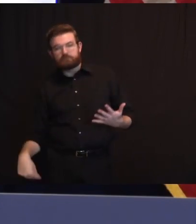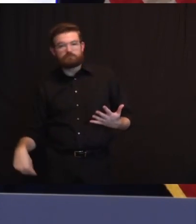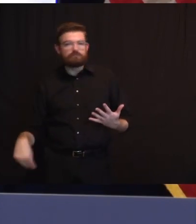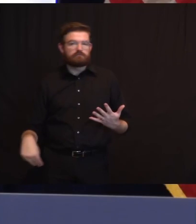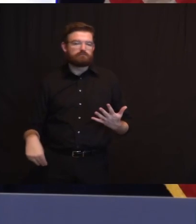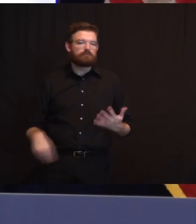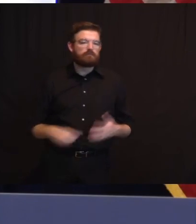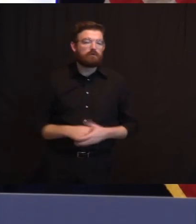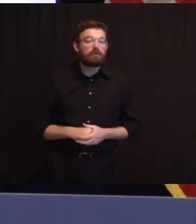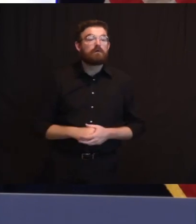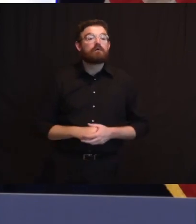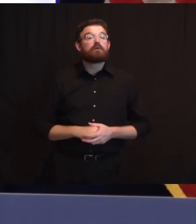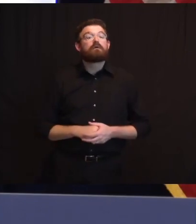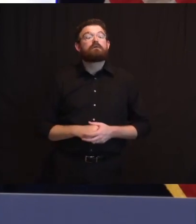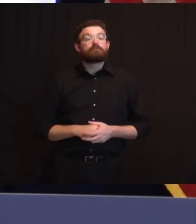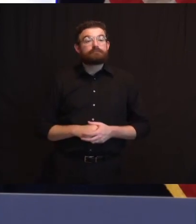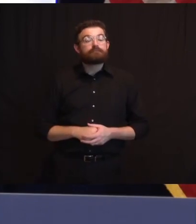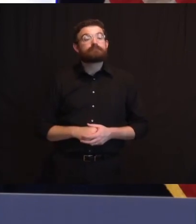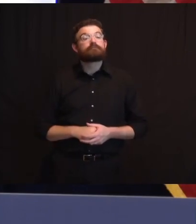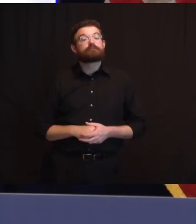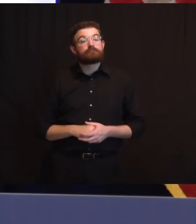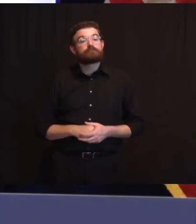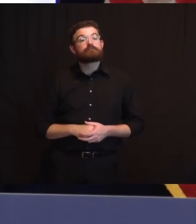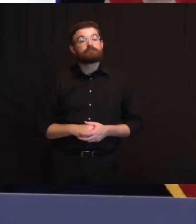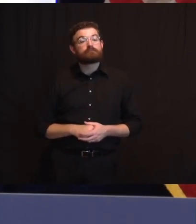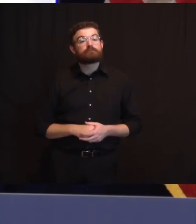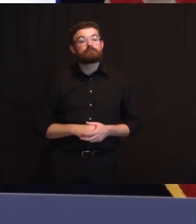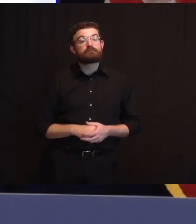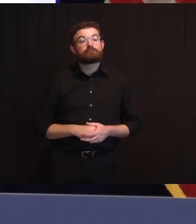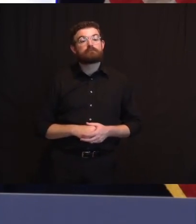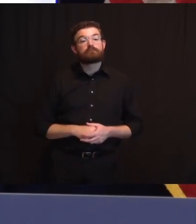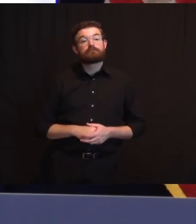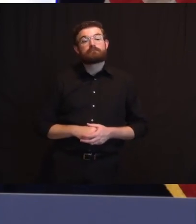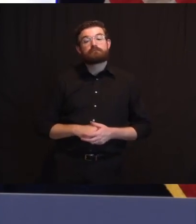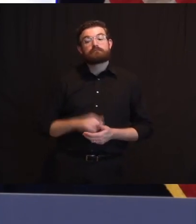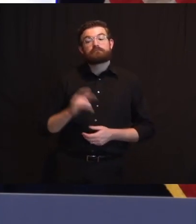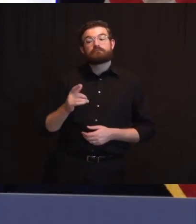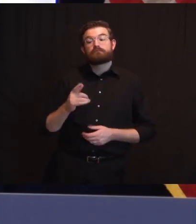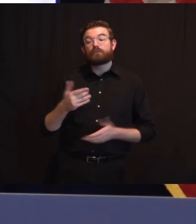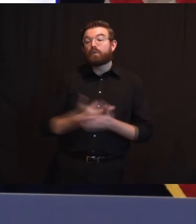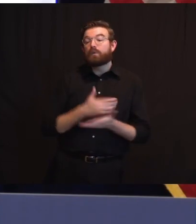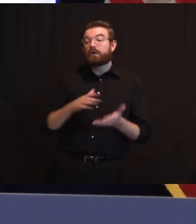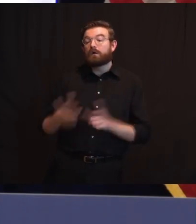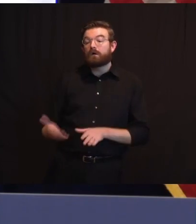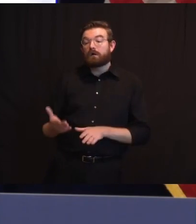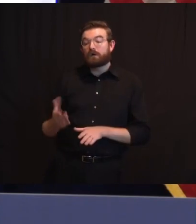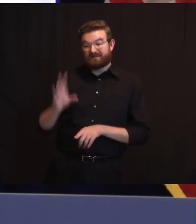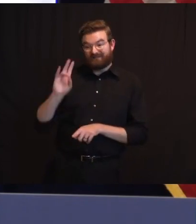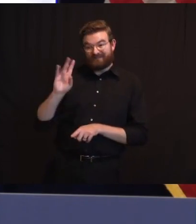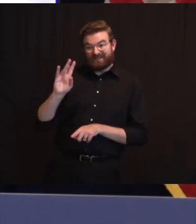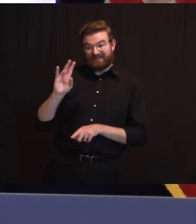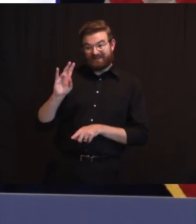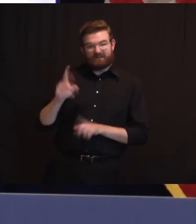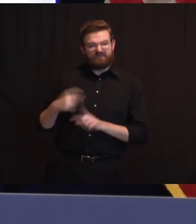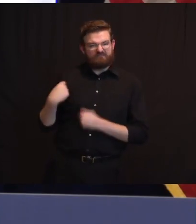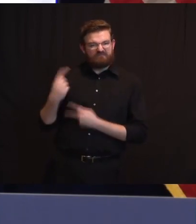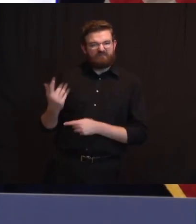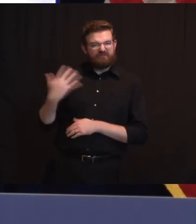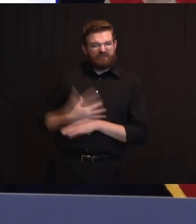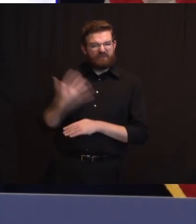have occurred within the last 5 days. Some of the deaths reported date back to April. At our